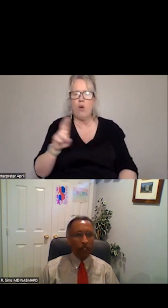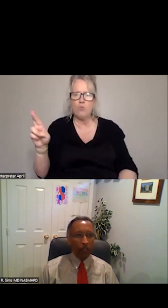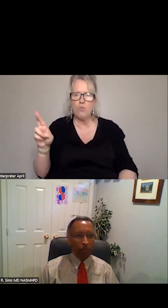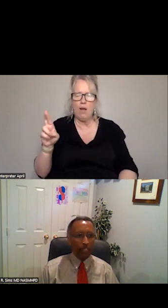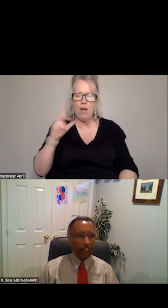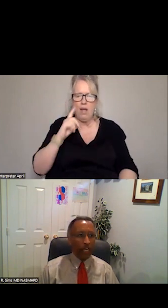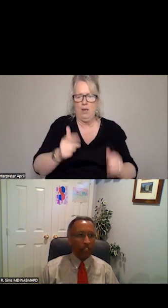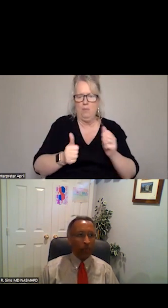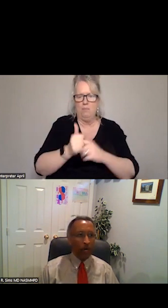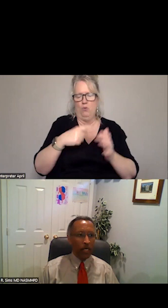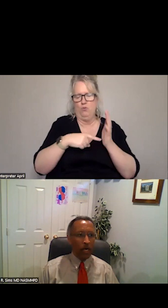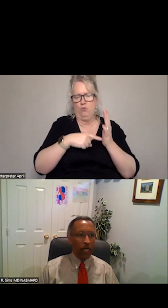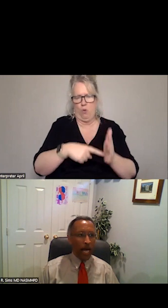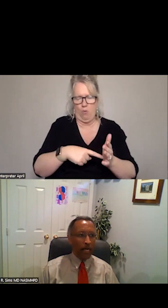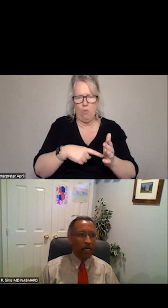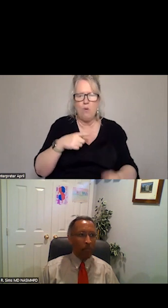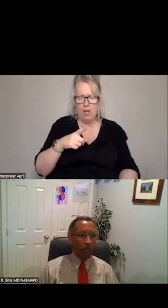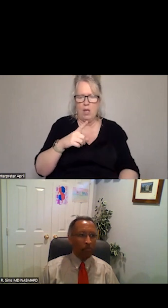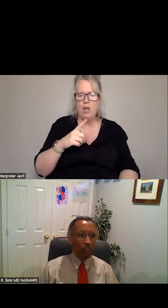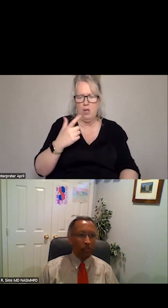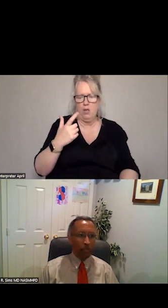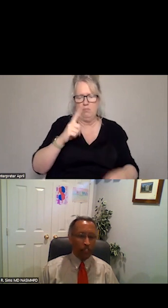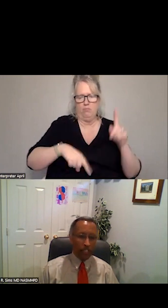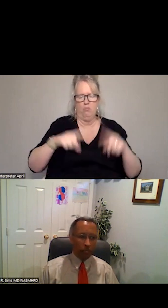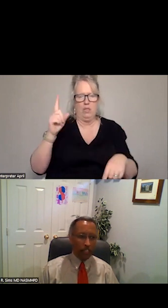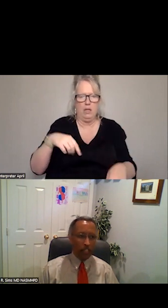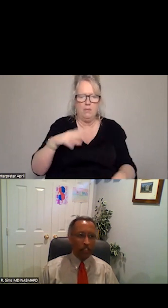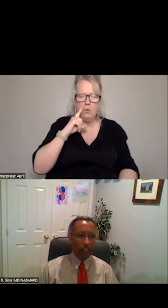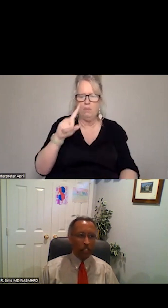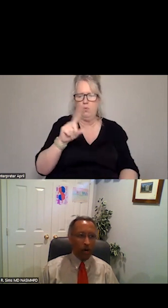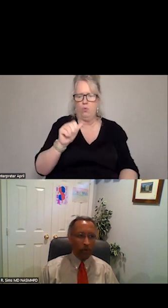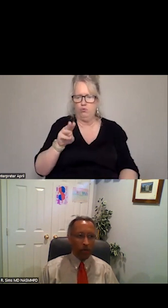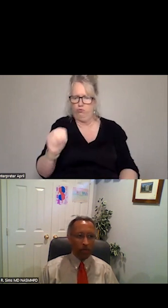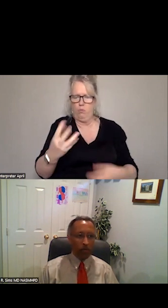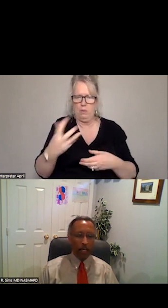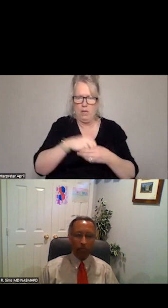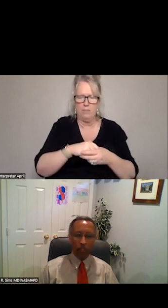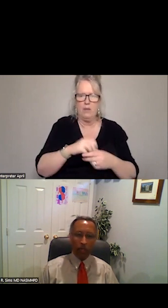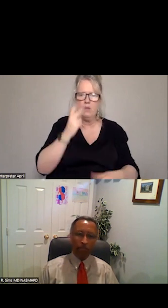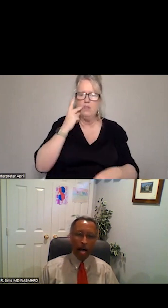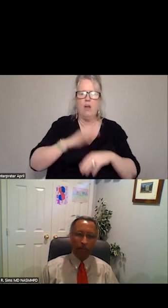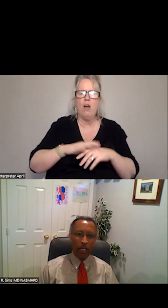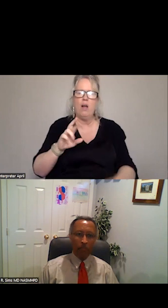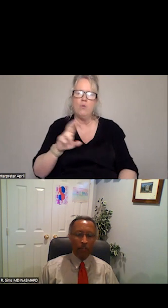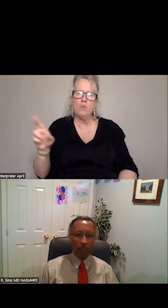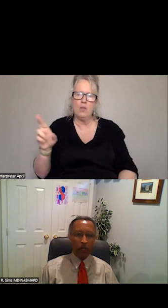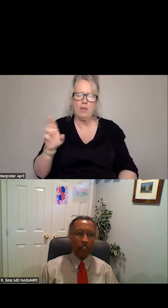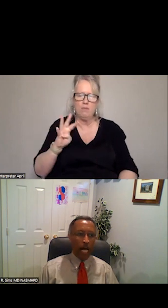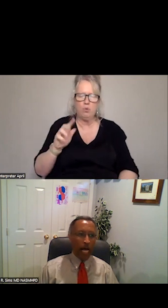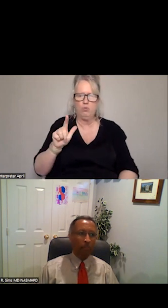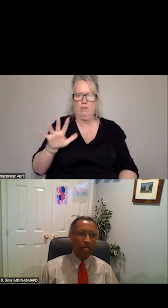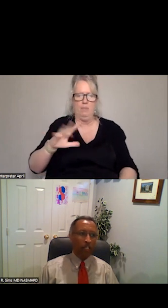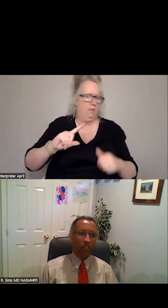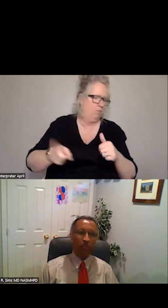most featured presentation where we had a number of Zoom participants, as you see all the way over on the right at 425, for the